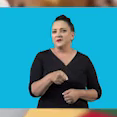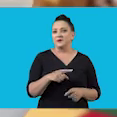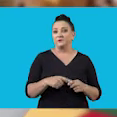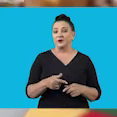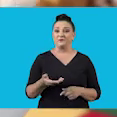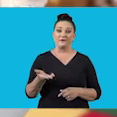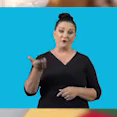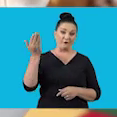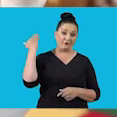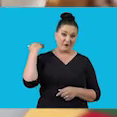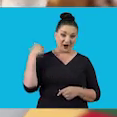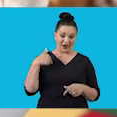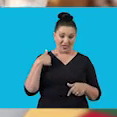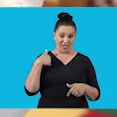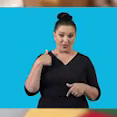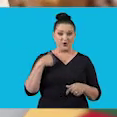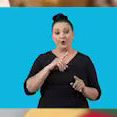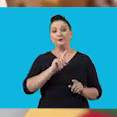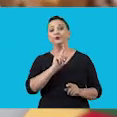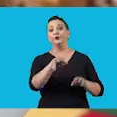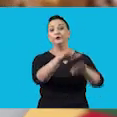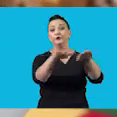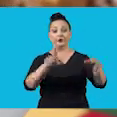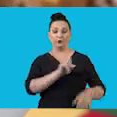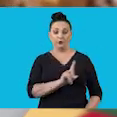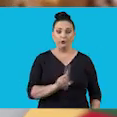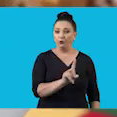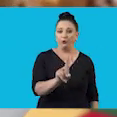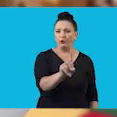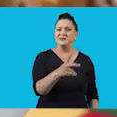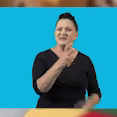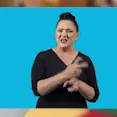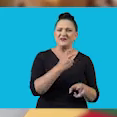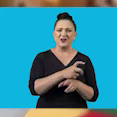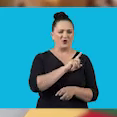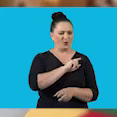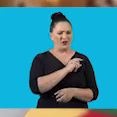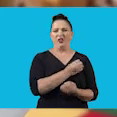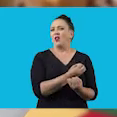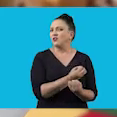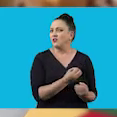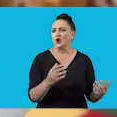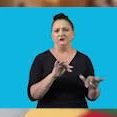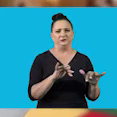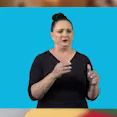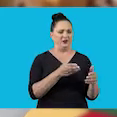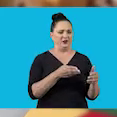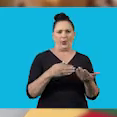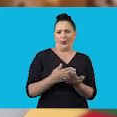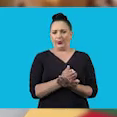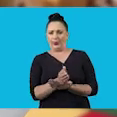to move from the back of an assembly to the front of an assembly because of the spaces between the people. So because of the